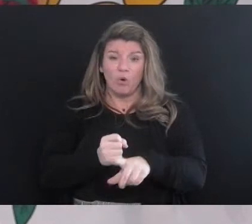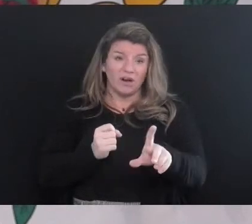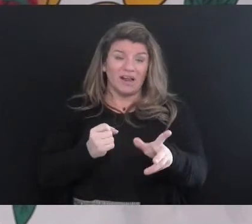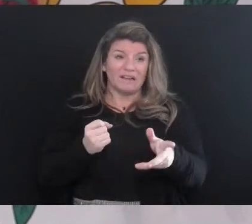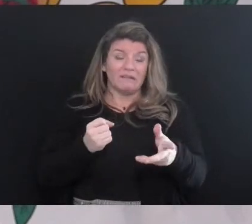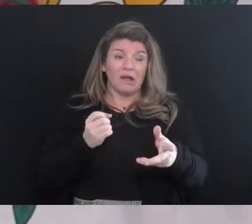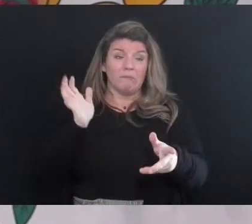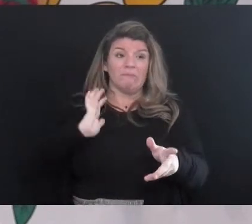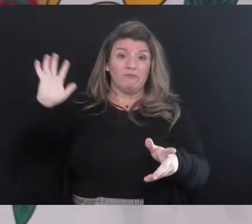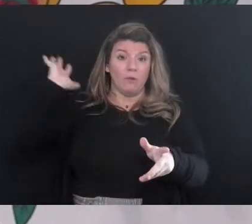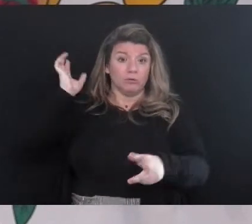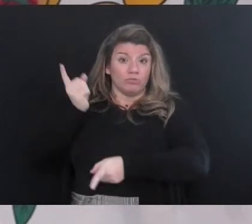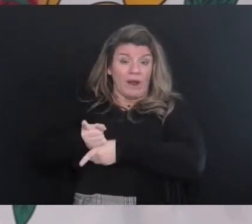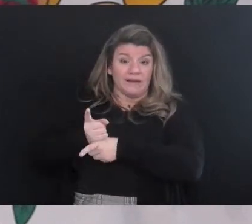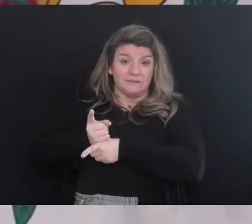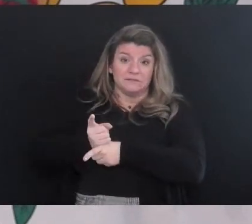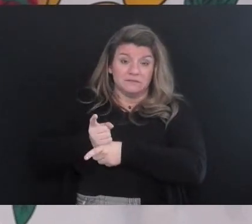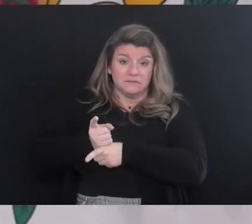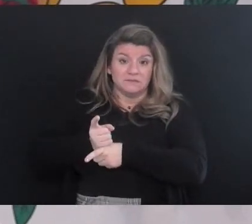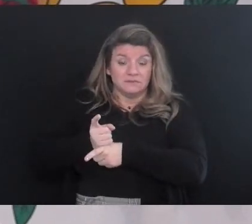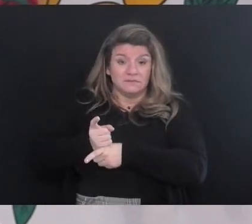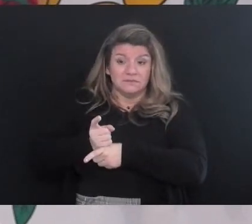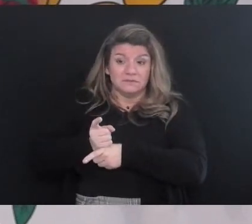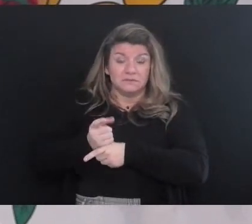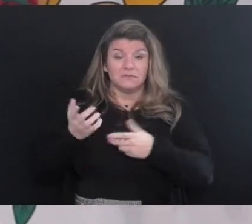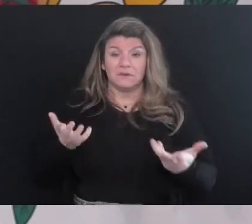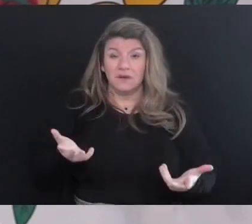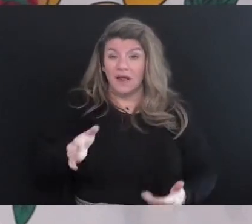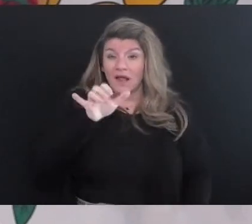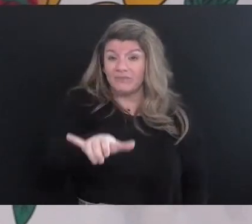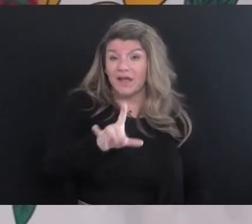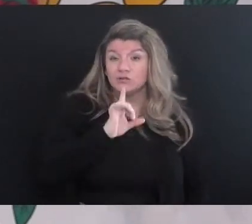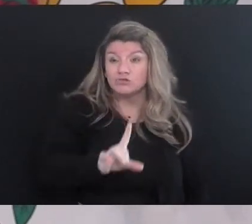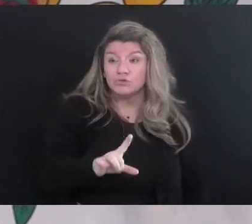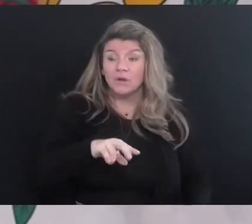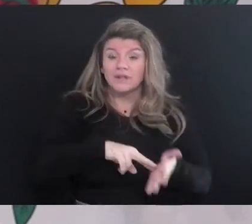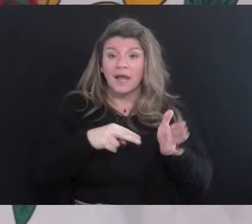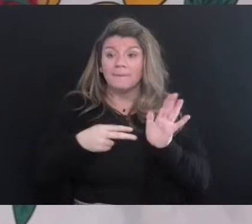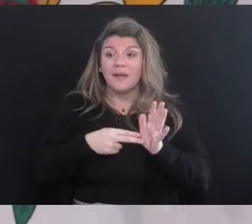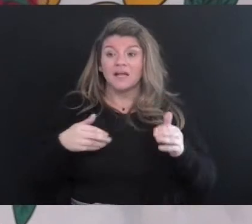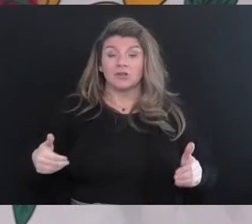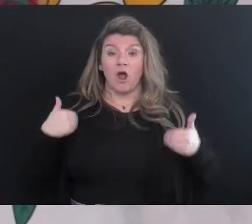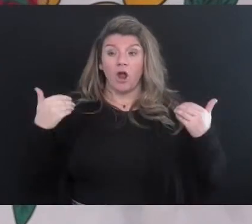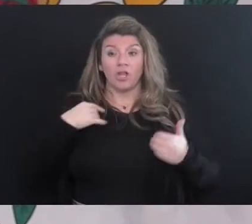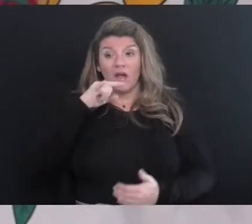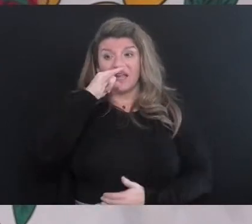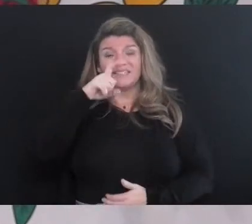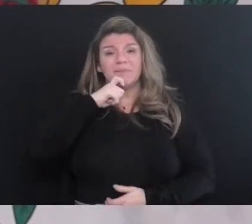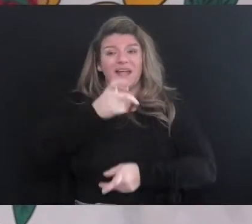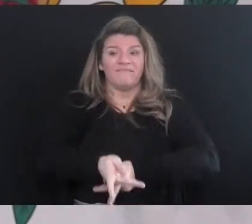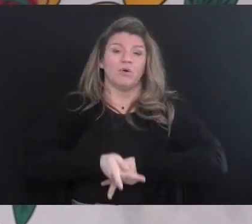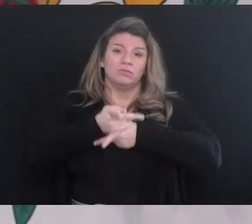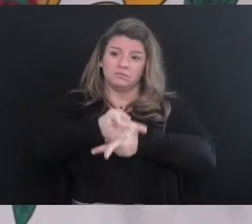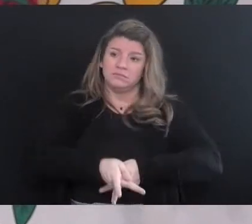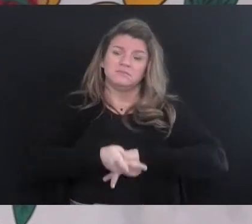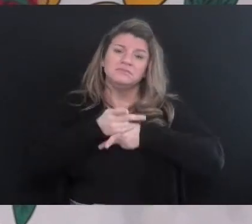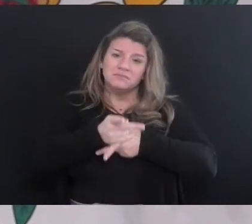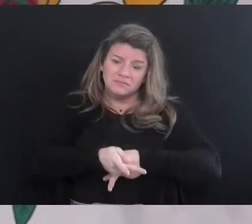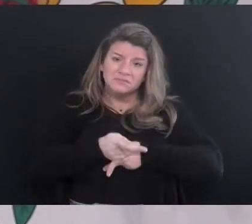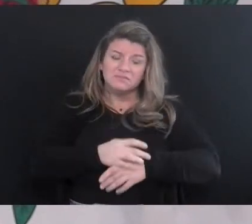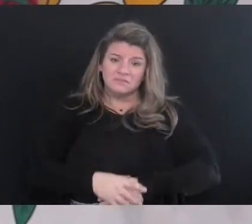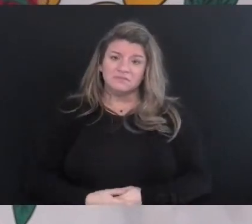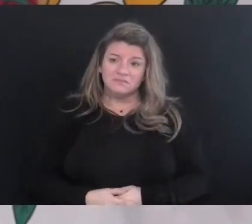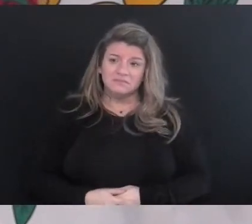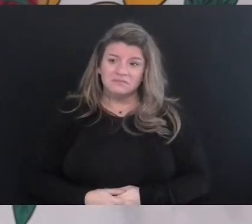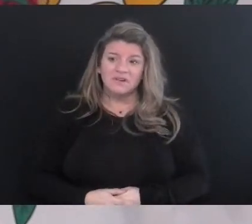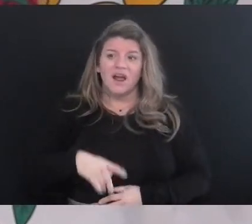time ago, I think. If that be the case, our young kids need to be really, really careful, especially our young kids. And